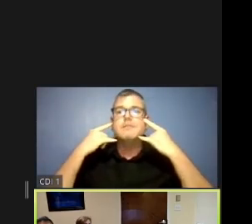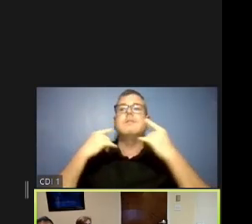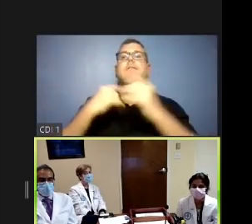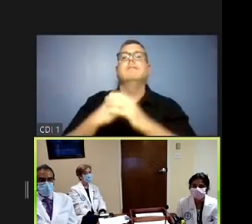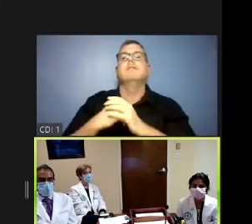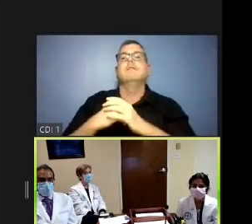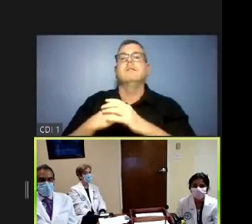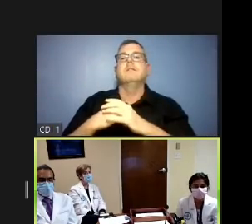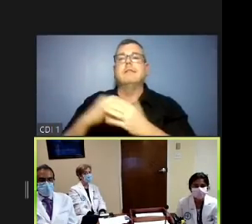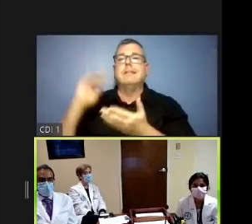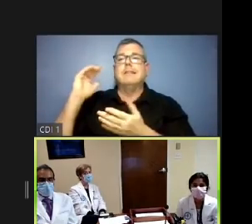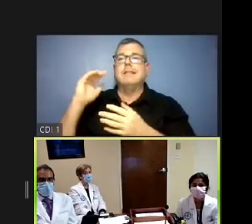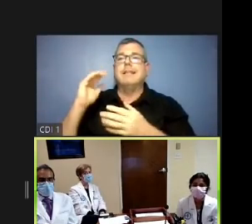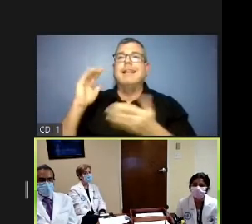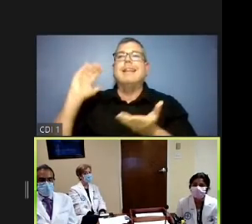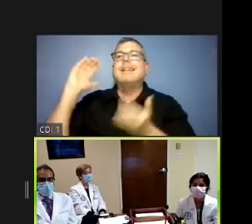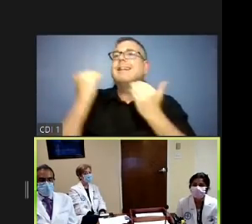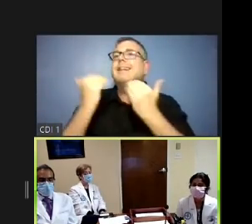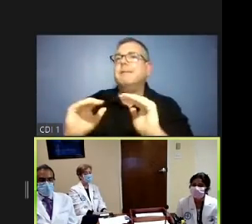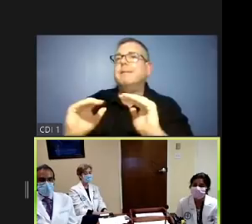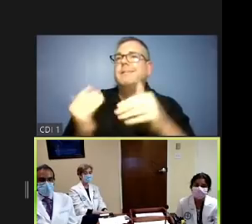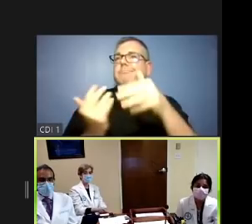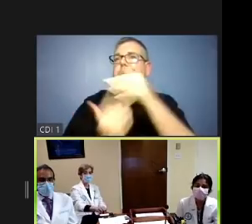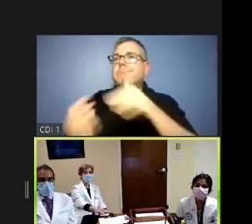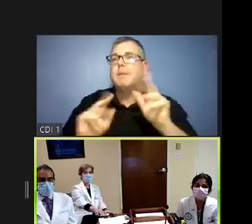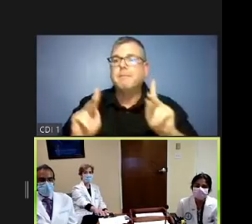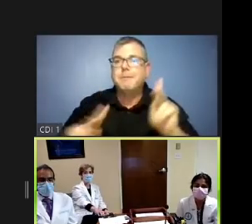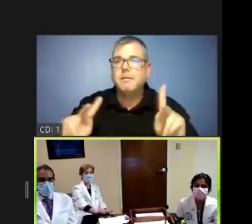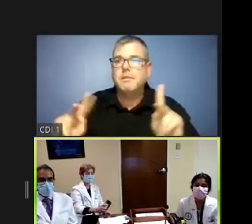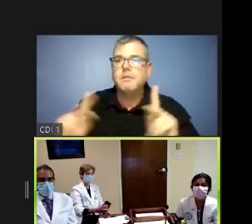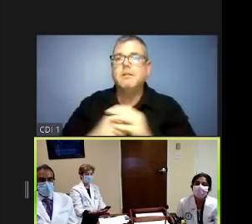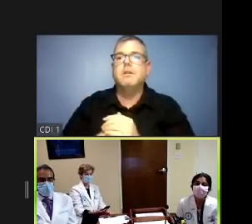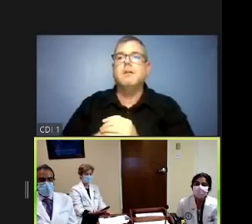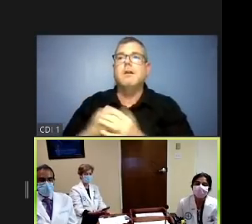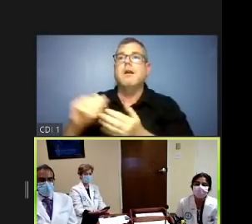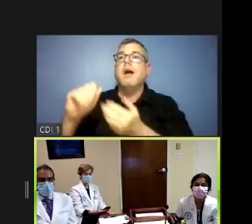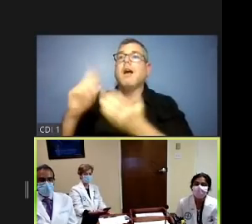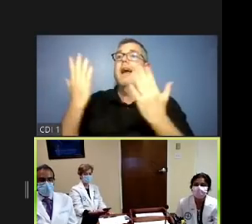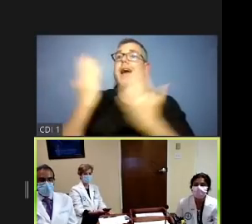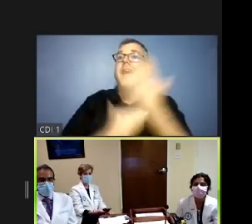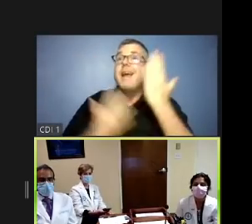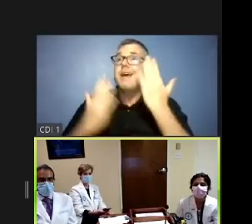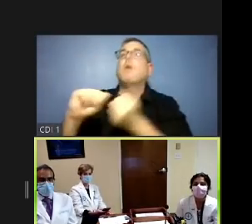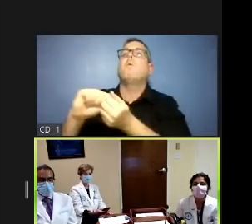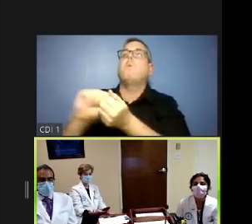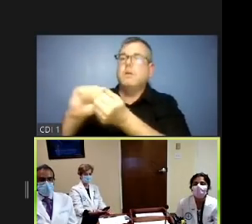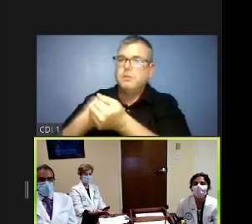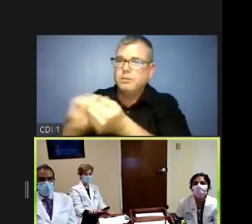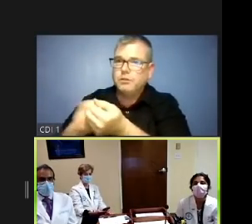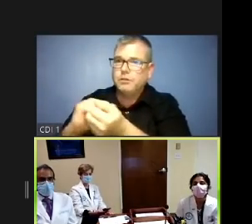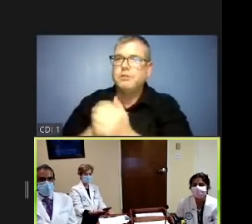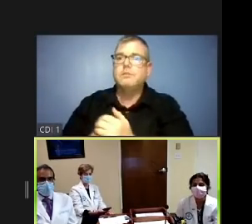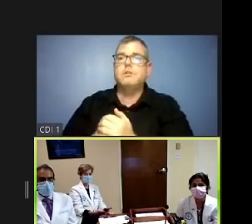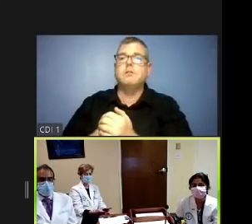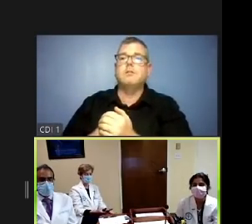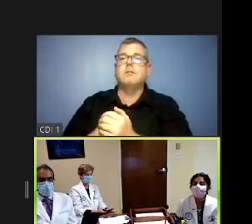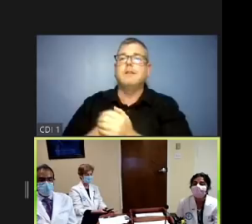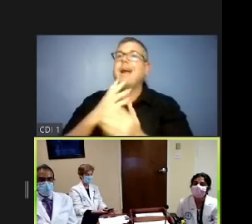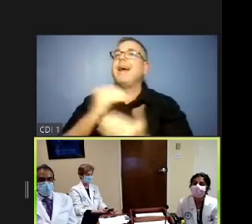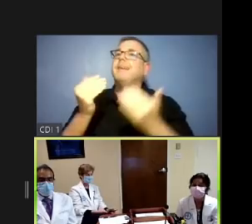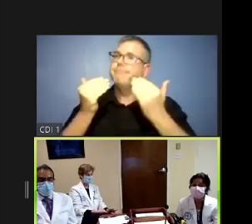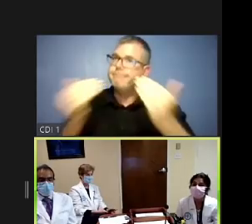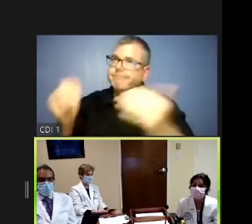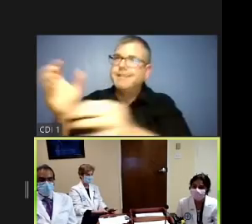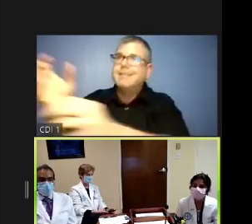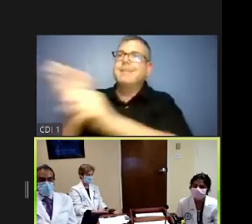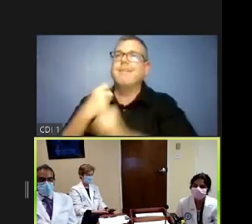physical distancing, washing hands frequently, and getting the vaccine, which is another tool in our armamentarium, but